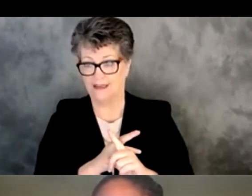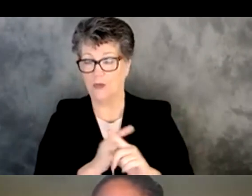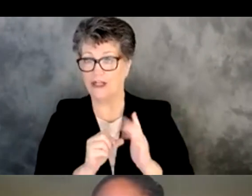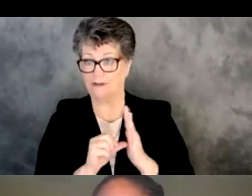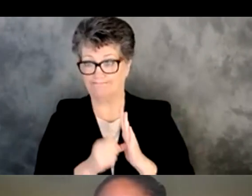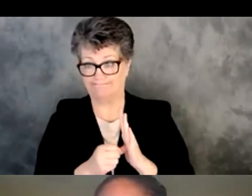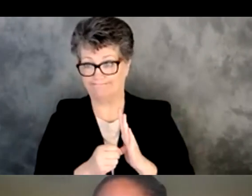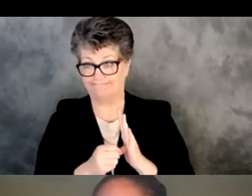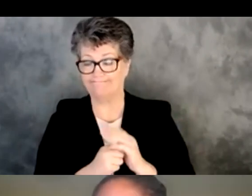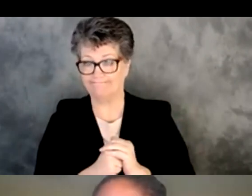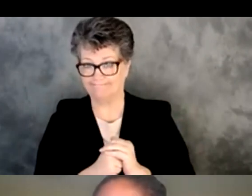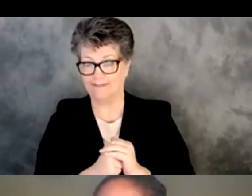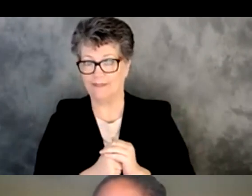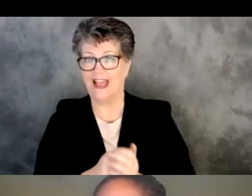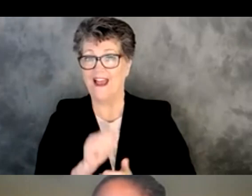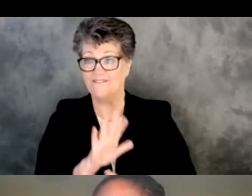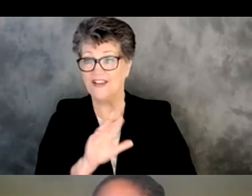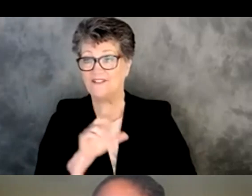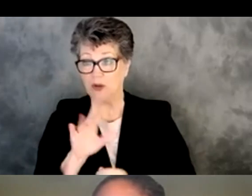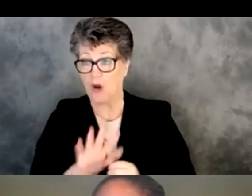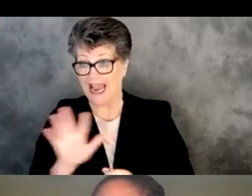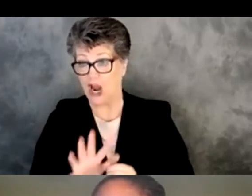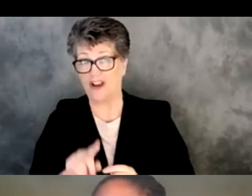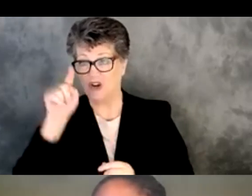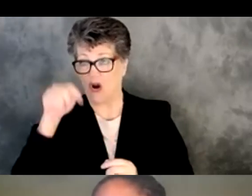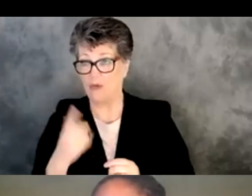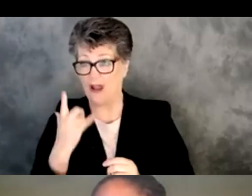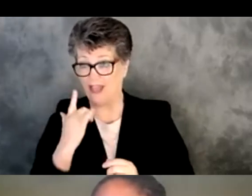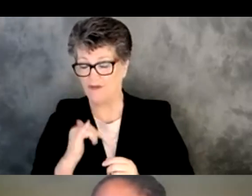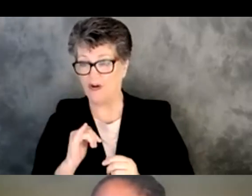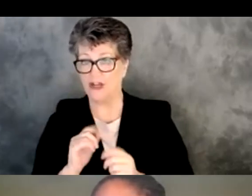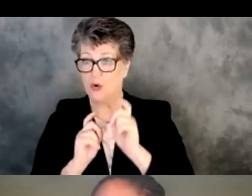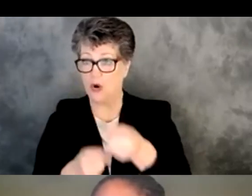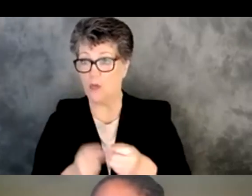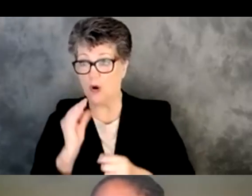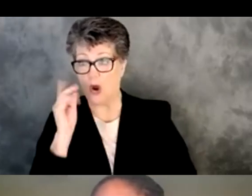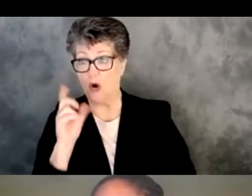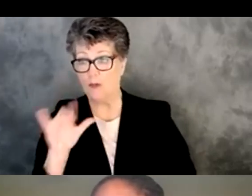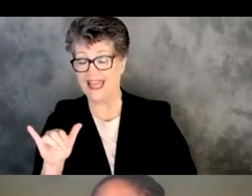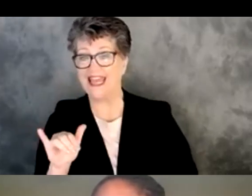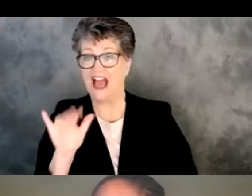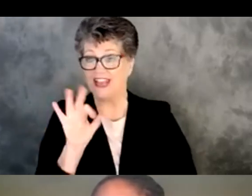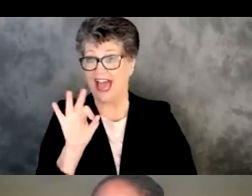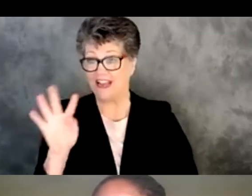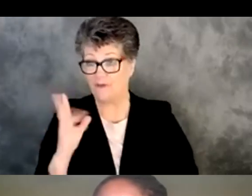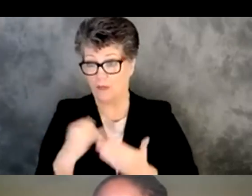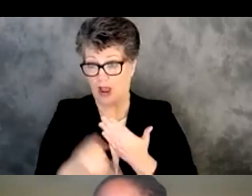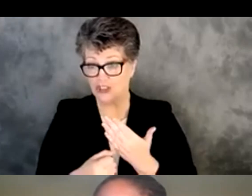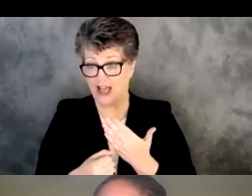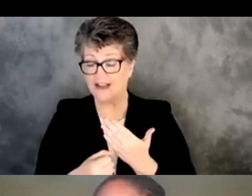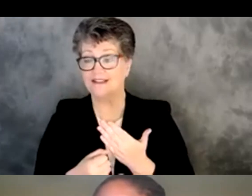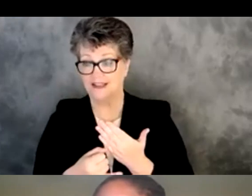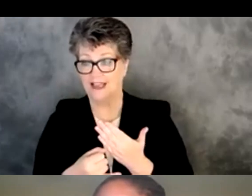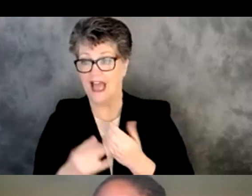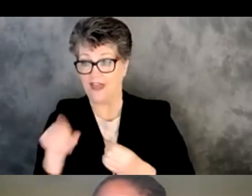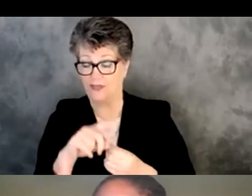for a moment. 51 jurisdictions from up and down the state were awarded HomeKey funding, resulting in 94 projects that brought those